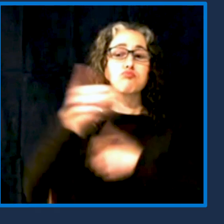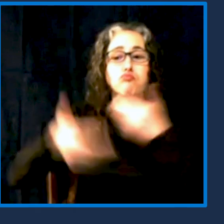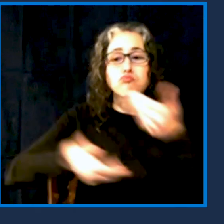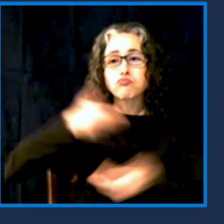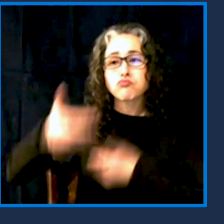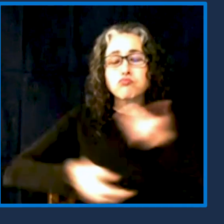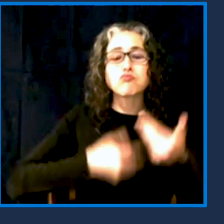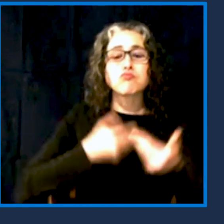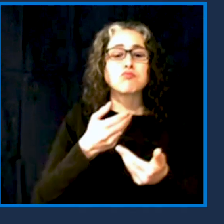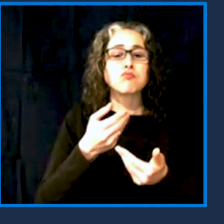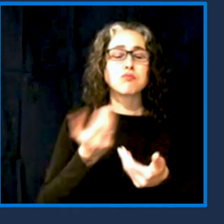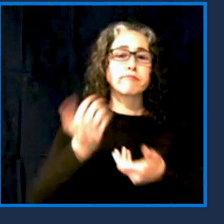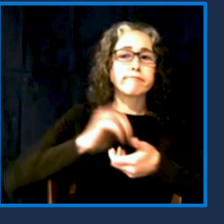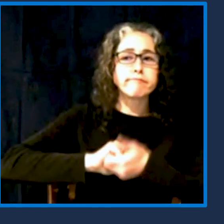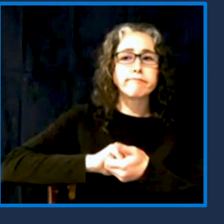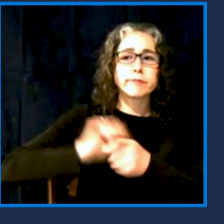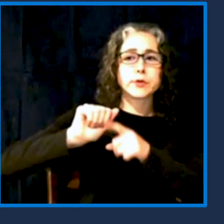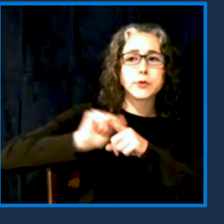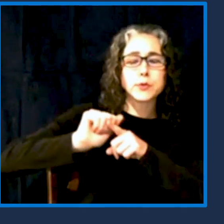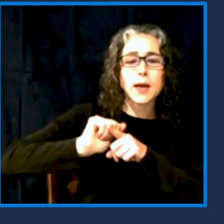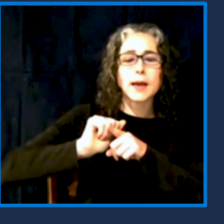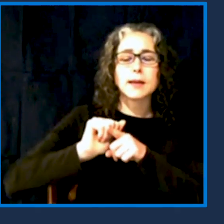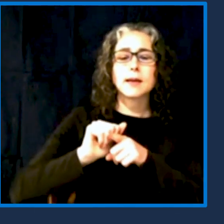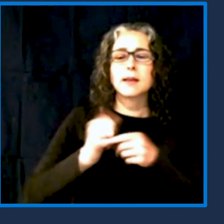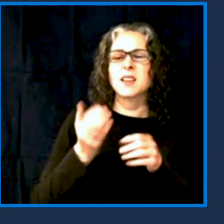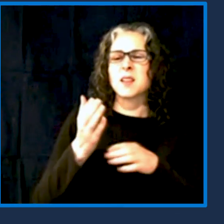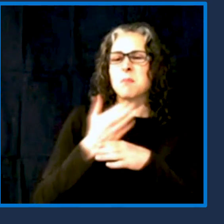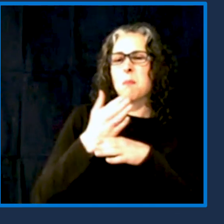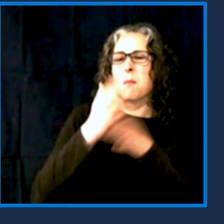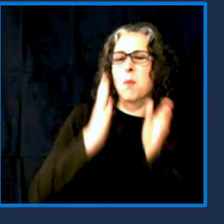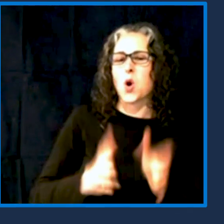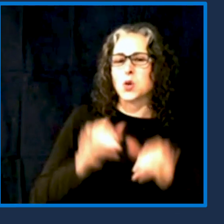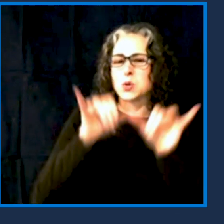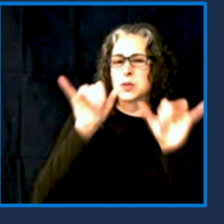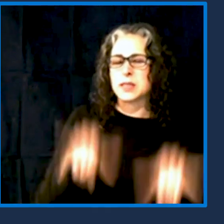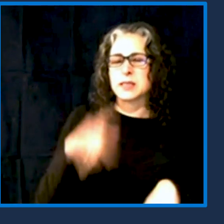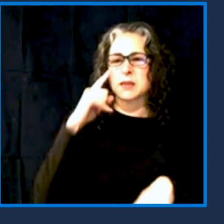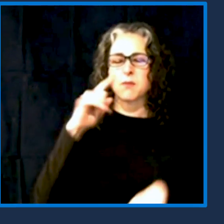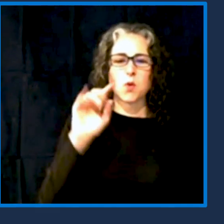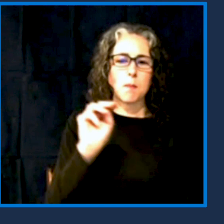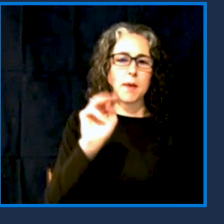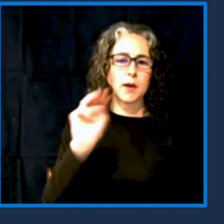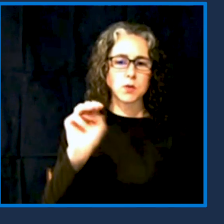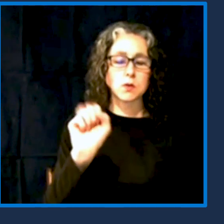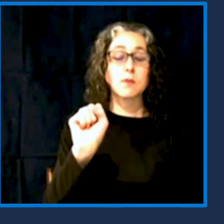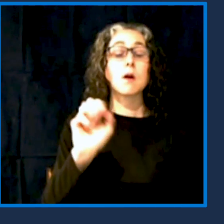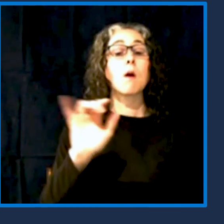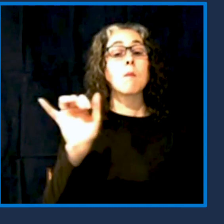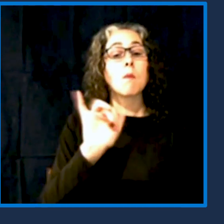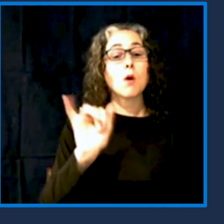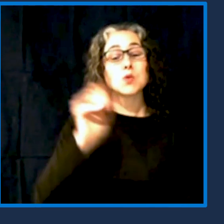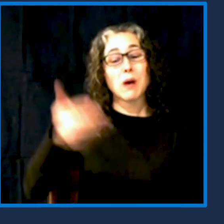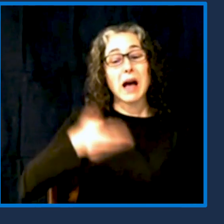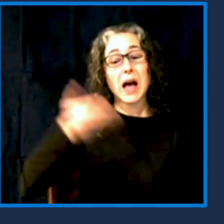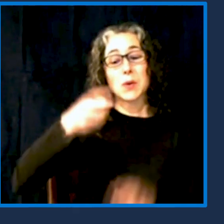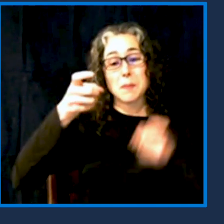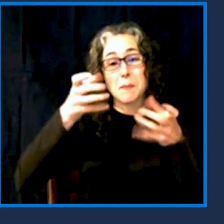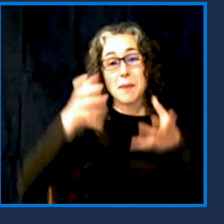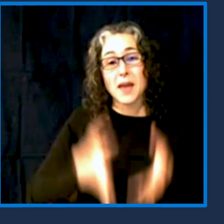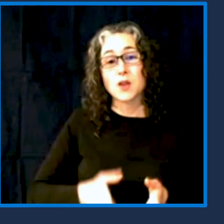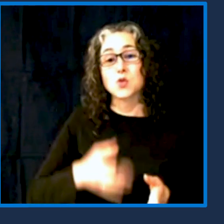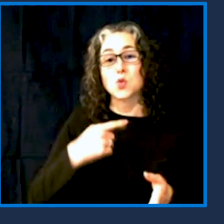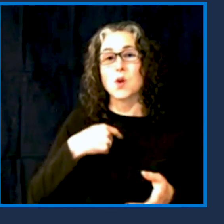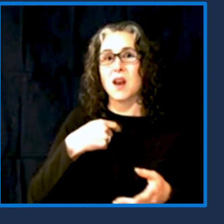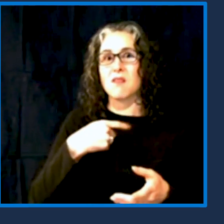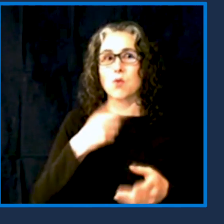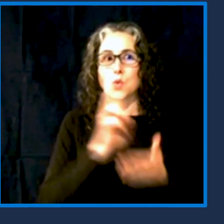and making partners successful in the partner ecosystem with Microsoft. I'm also one of the hiring managers who makes hiring decisions at the university